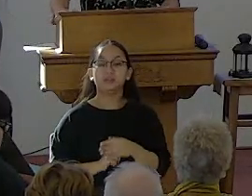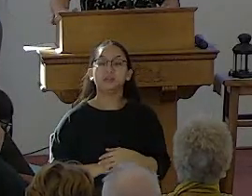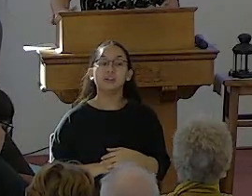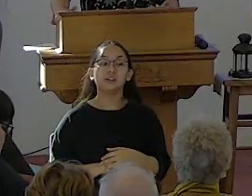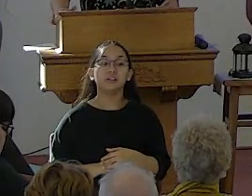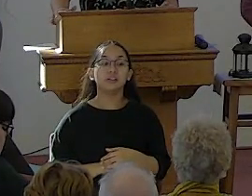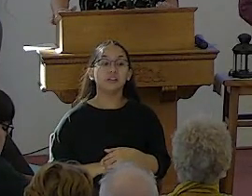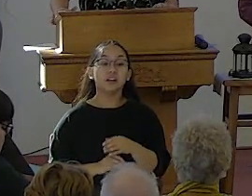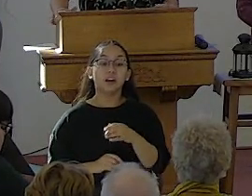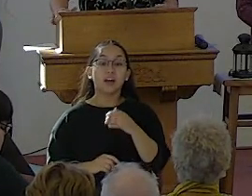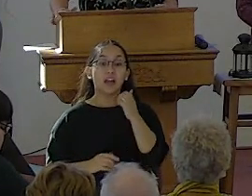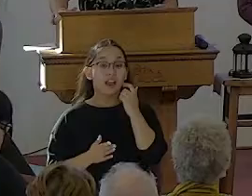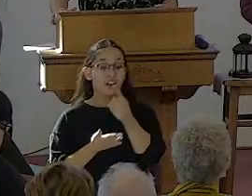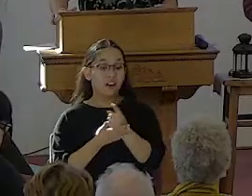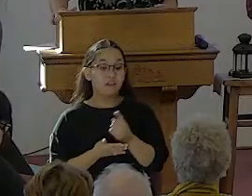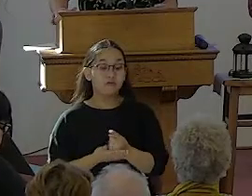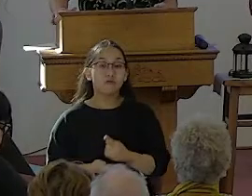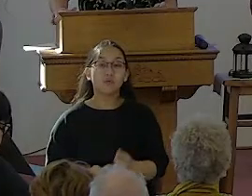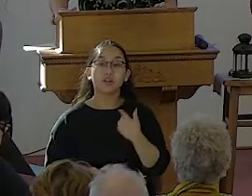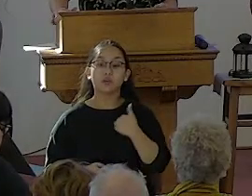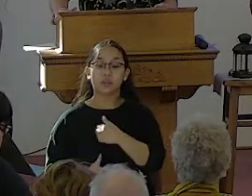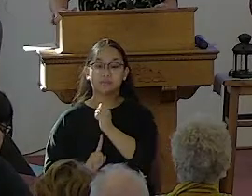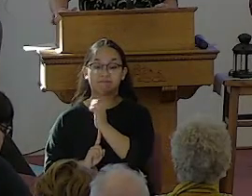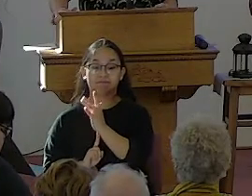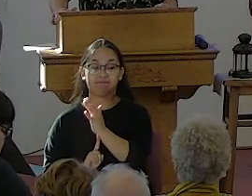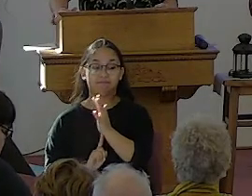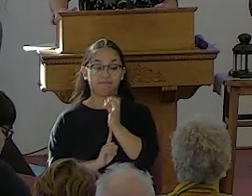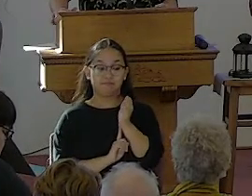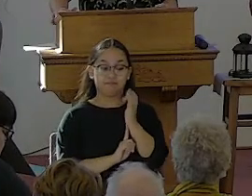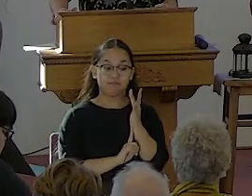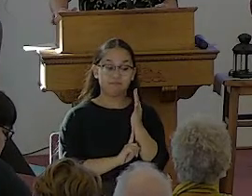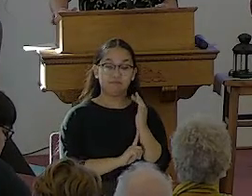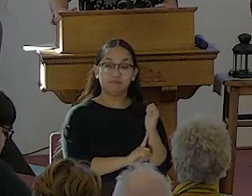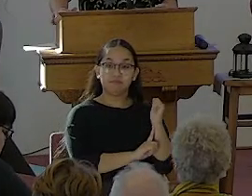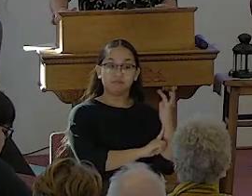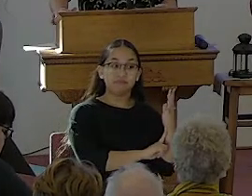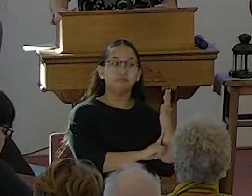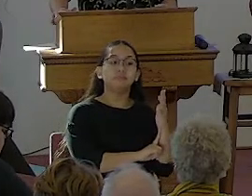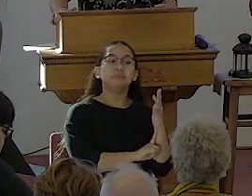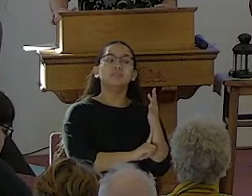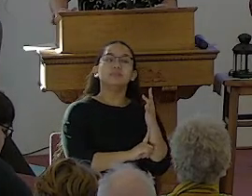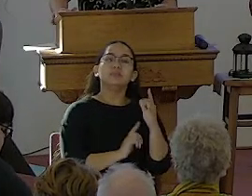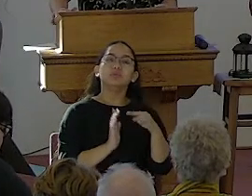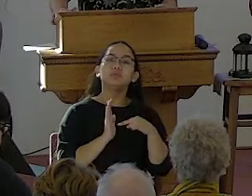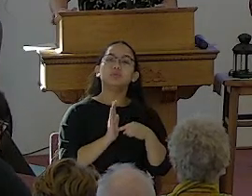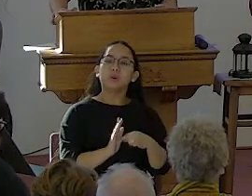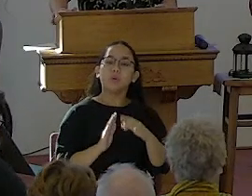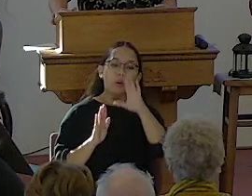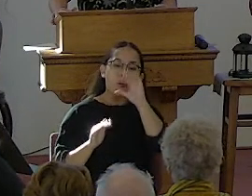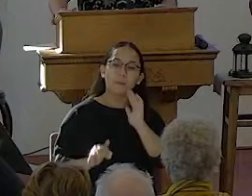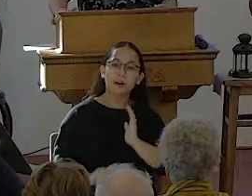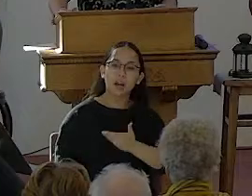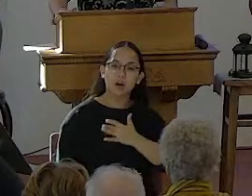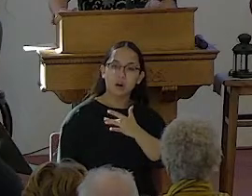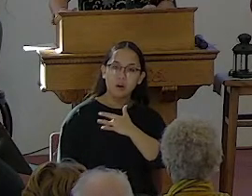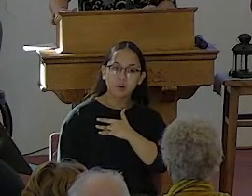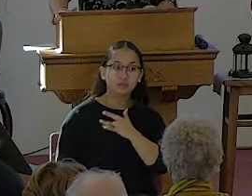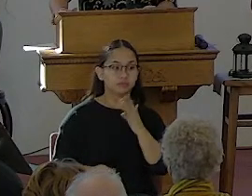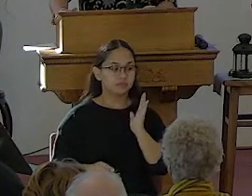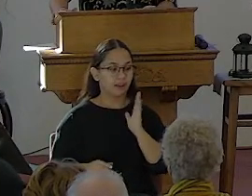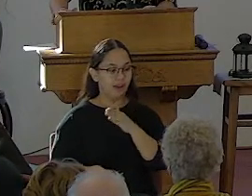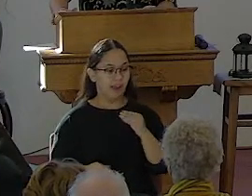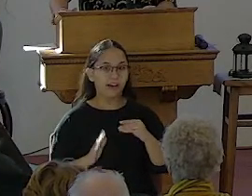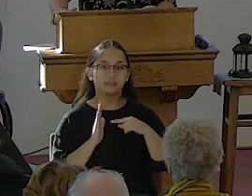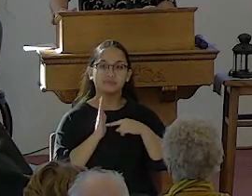light candles each week to spark hope in our hearts and remind us of our connections. The first candle we